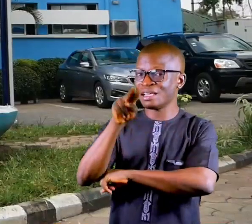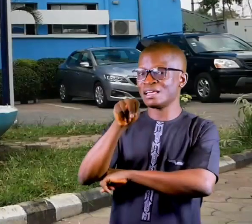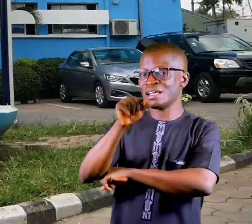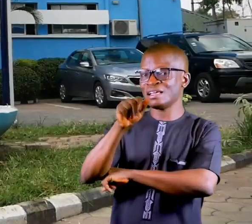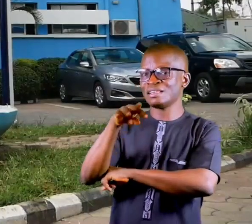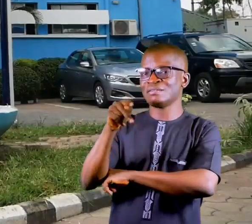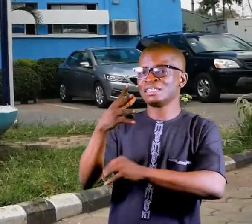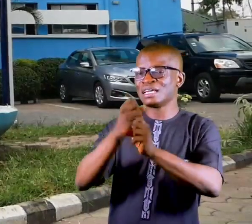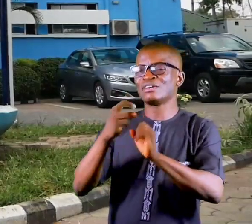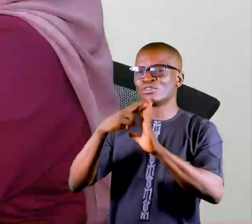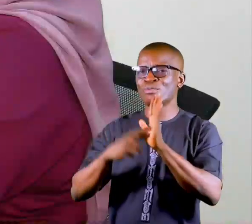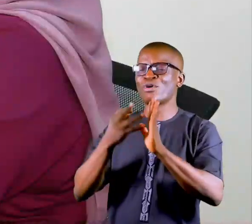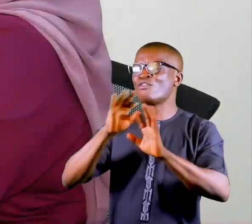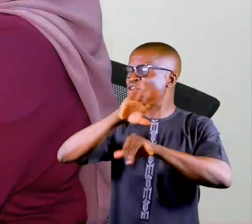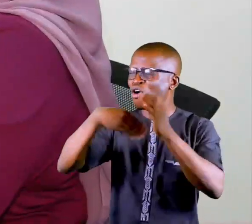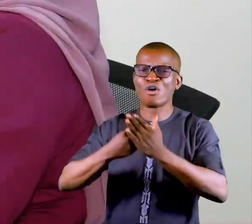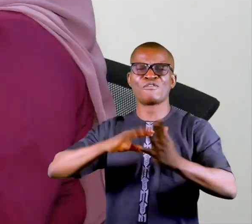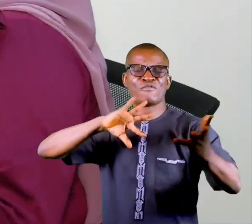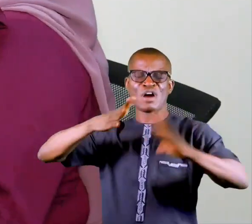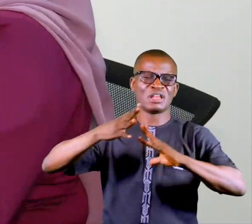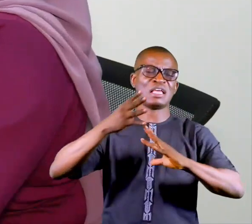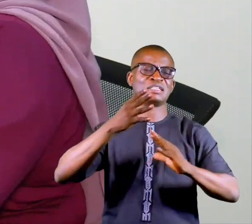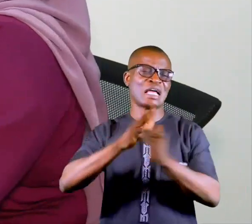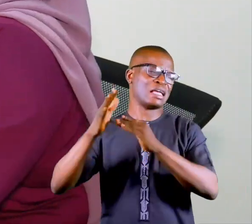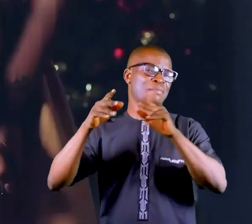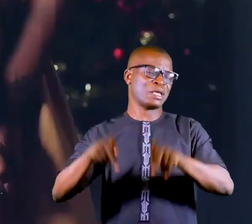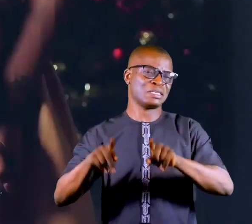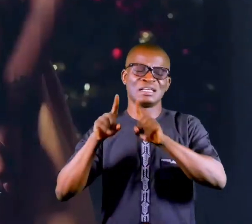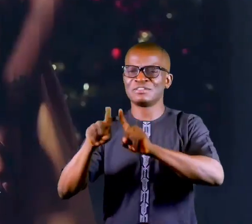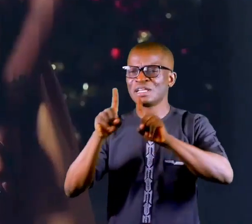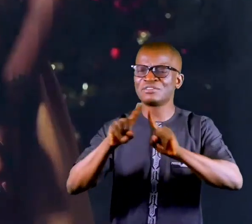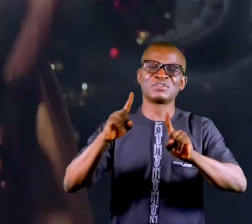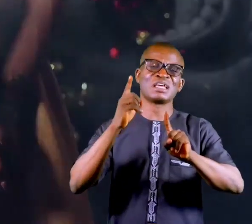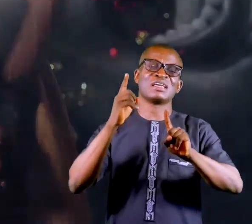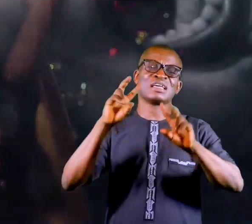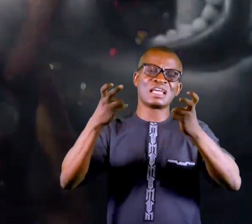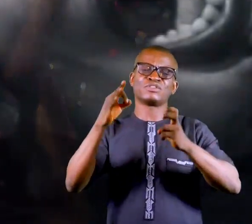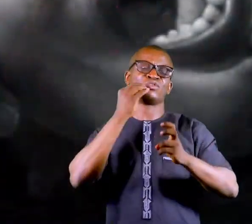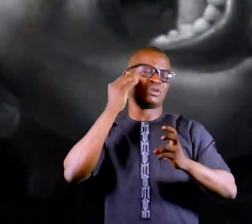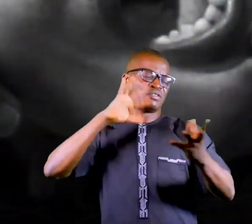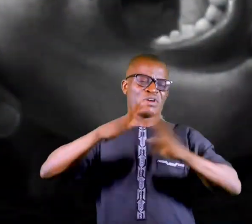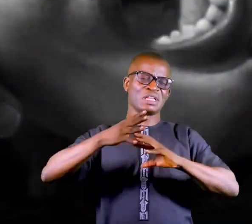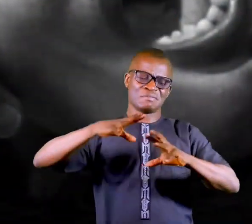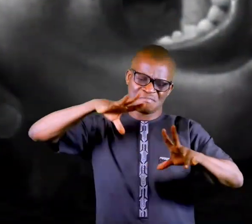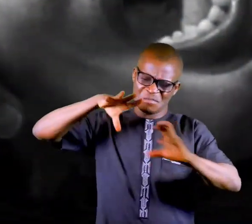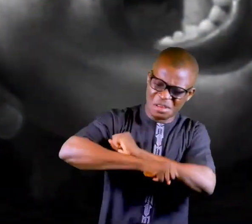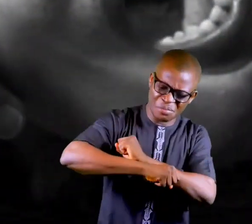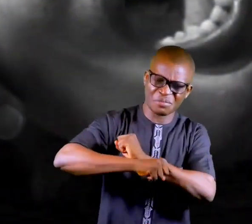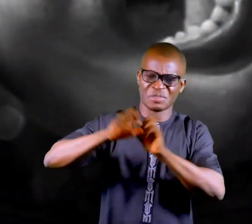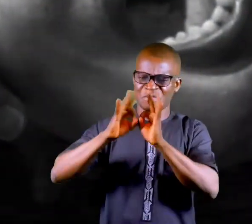Every day, NAPTIP receives reports on all forms of violence against persons, diverse cases of domestic violence,